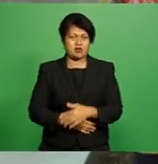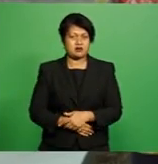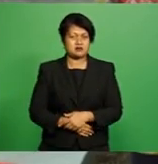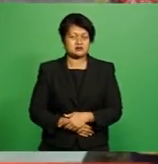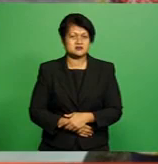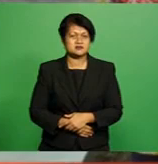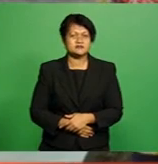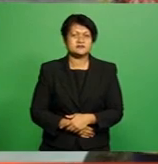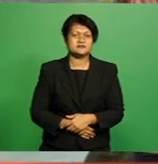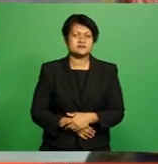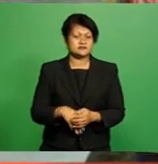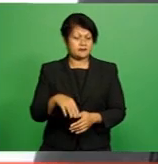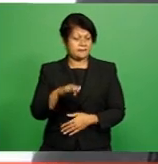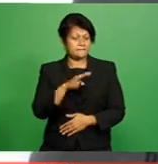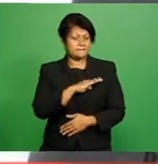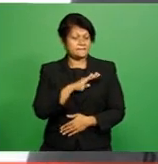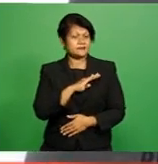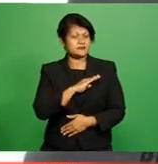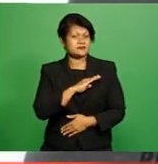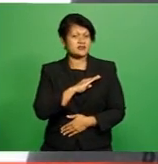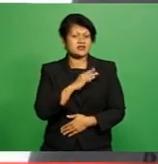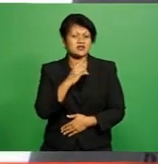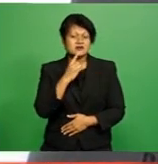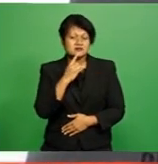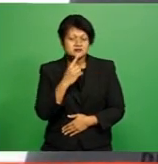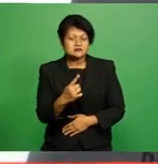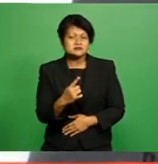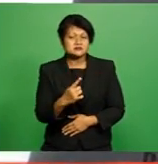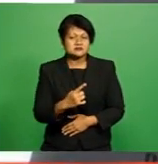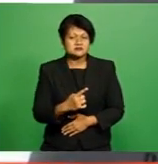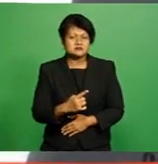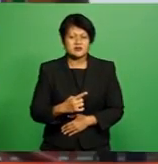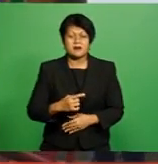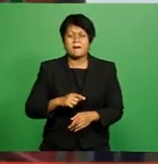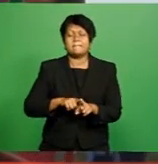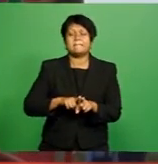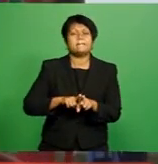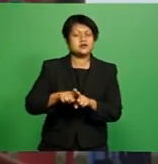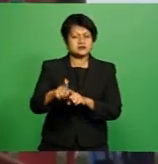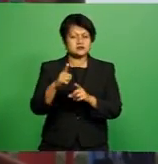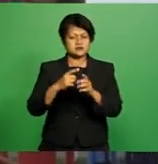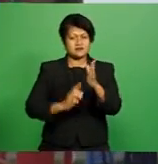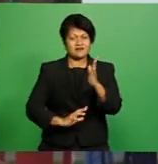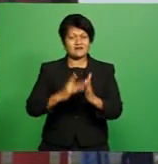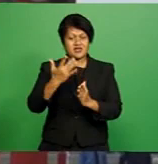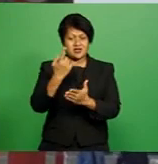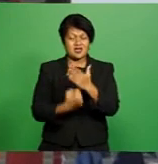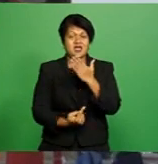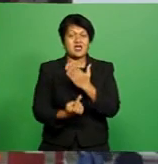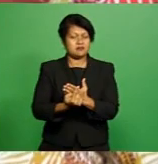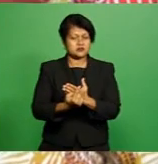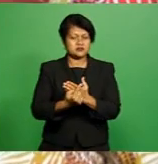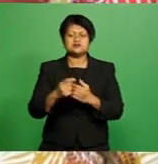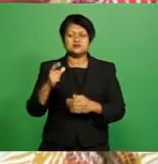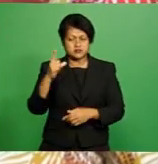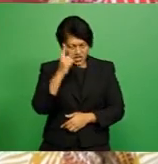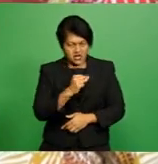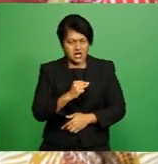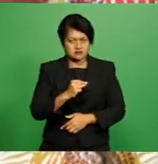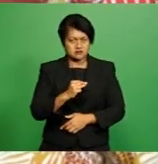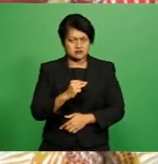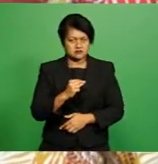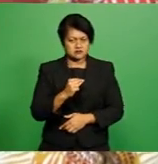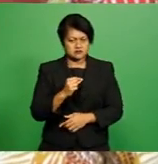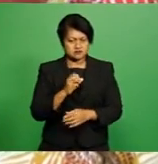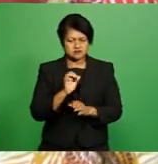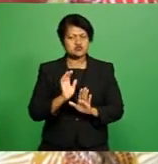The Prime Minister not mincing his words, stating that majority of fires recorded could have been prevented. The loss of life,